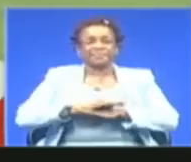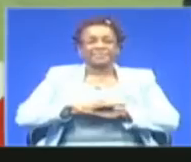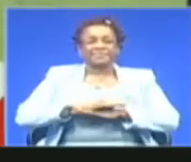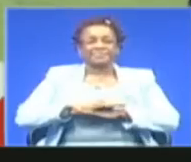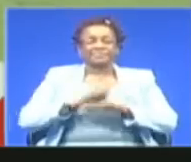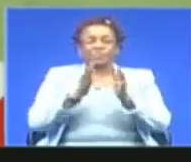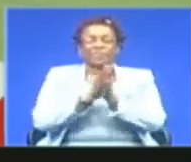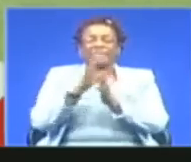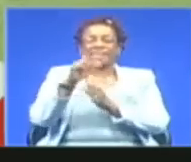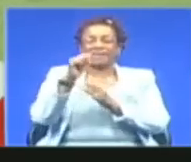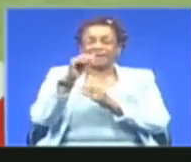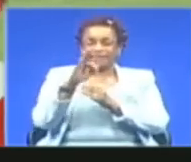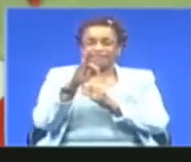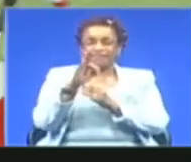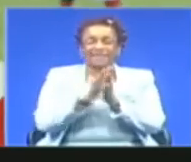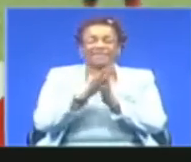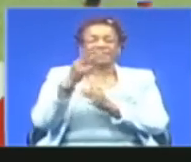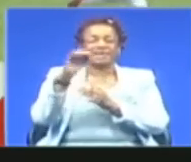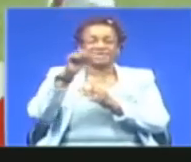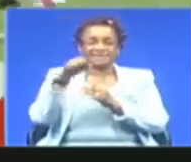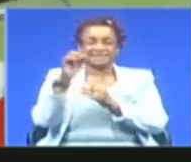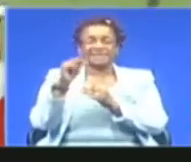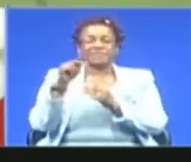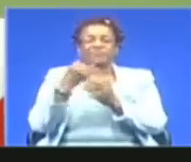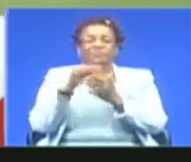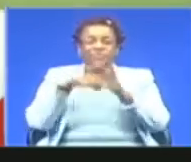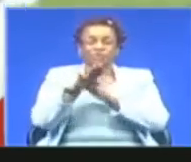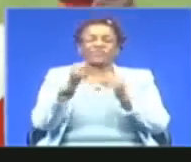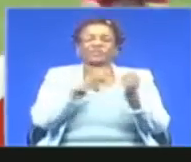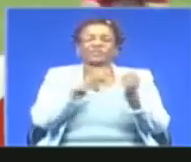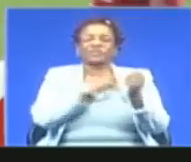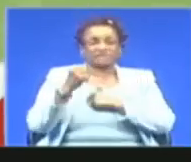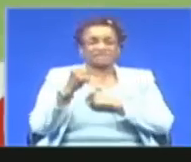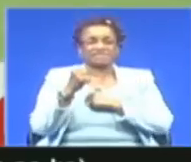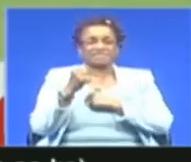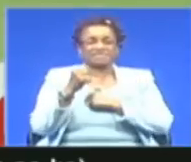with Cliff Kasuti and Hassan Mohamed scoring for the Soldiers.